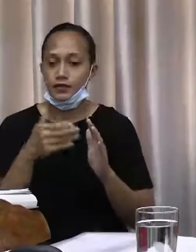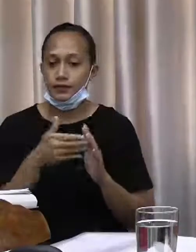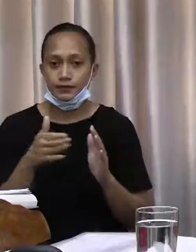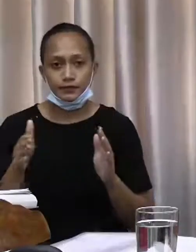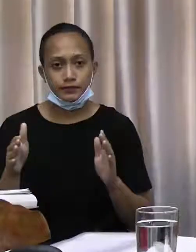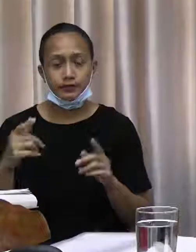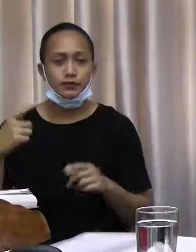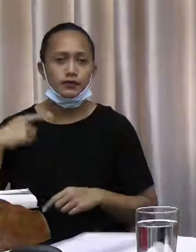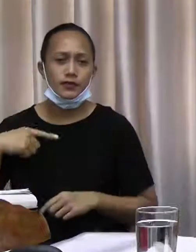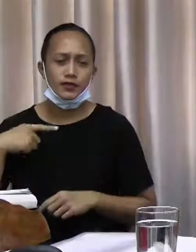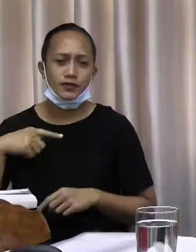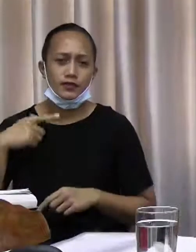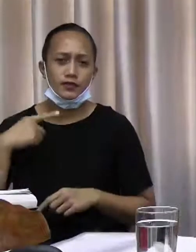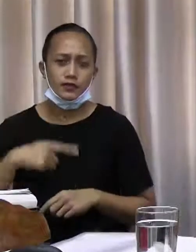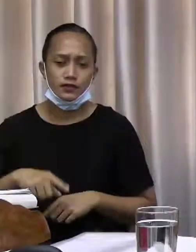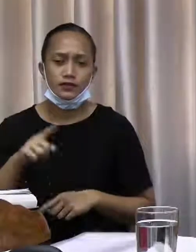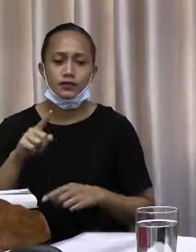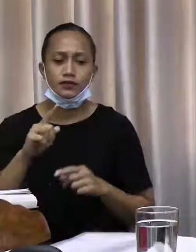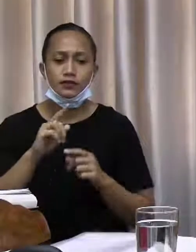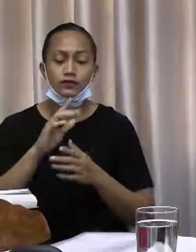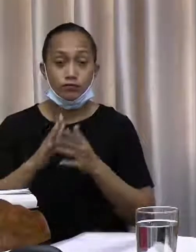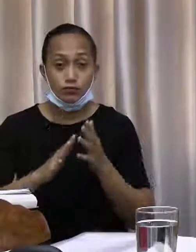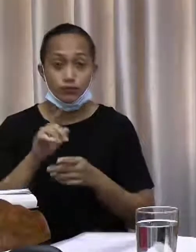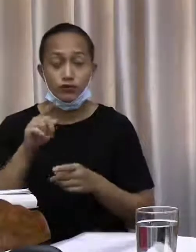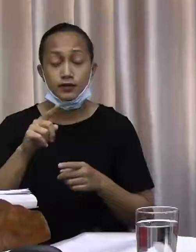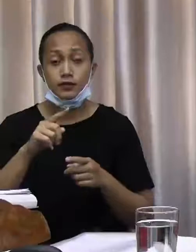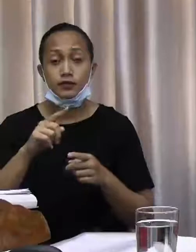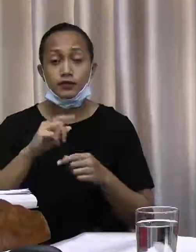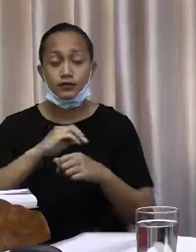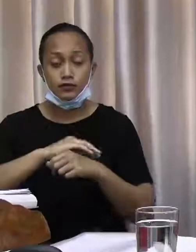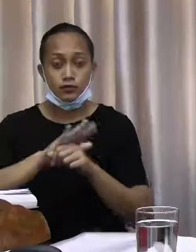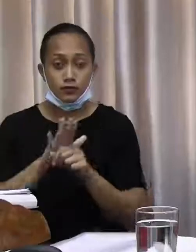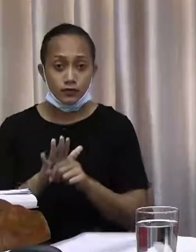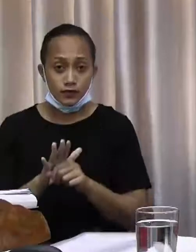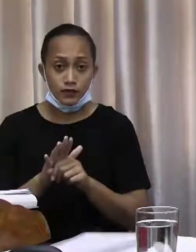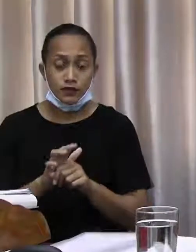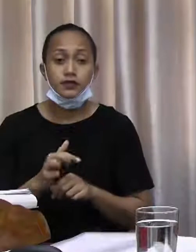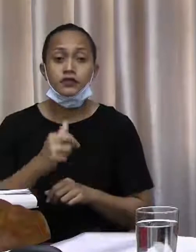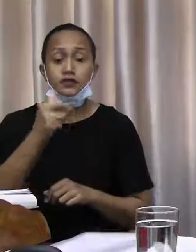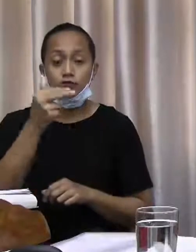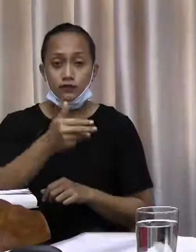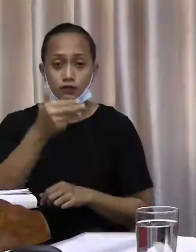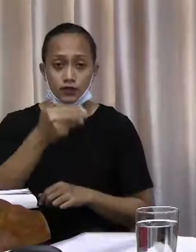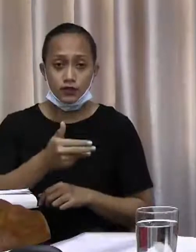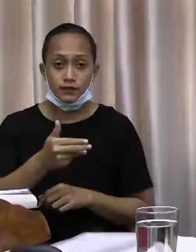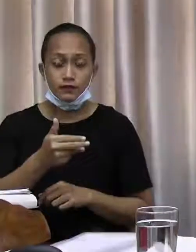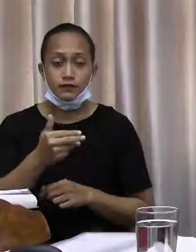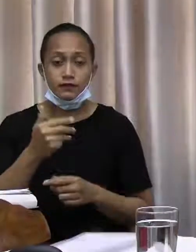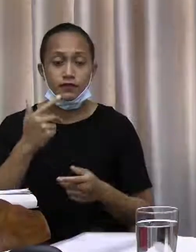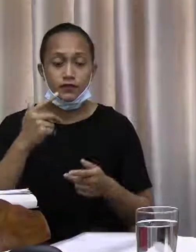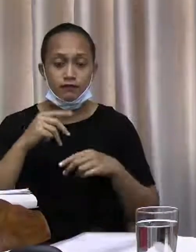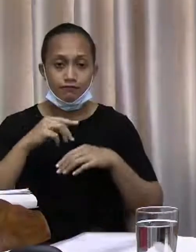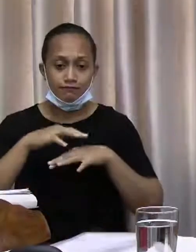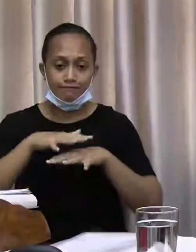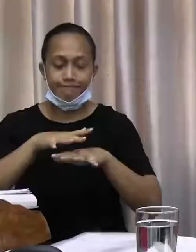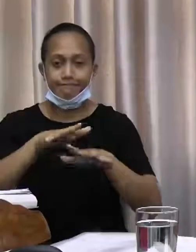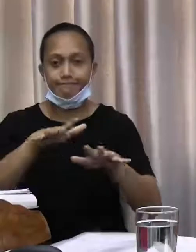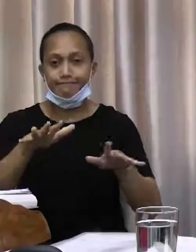Ona owinga ia o vairusi e pei o le Koviti-19 e feaveai i le ea.